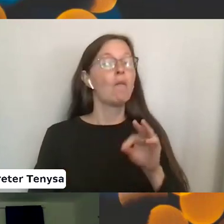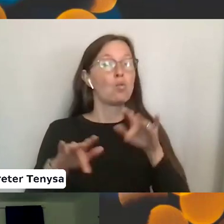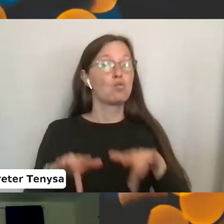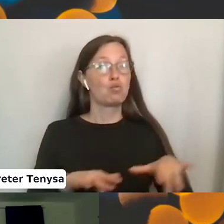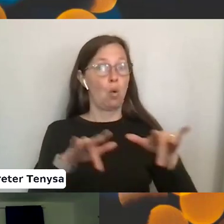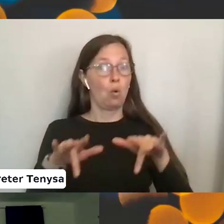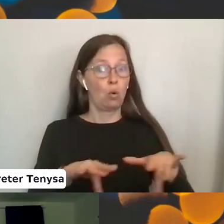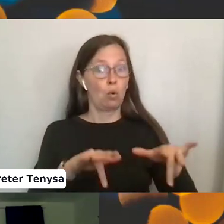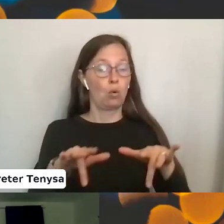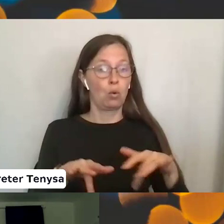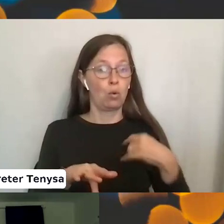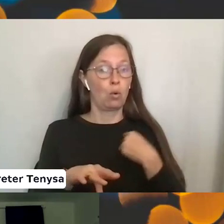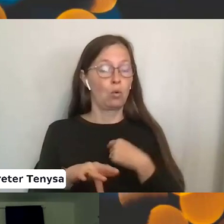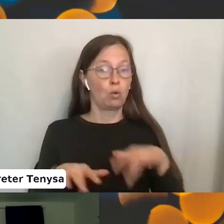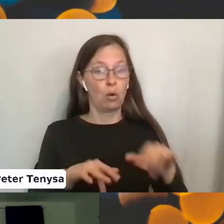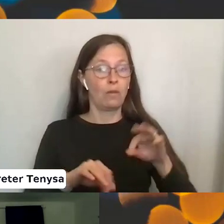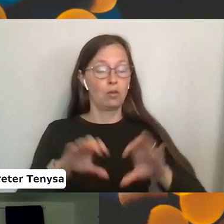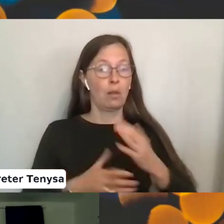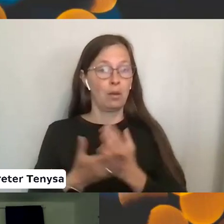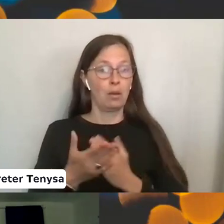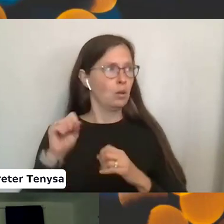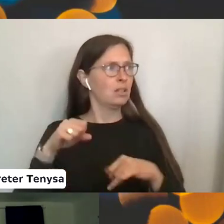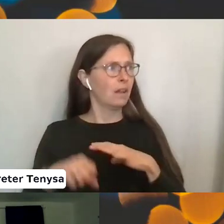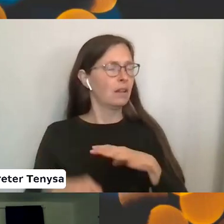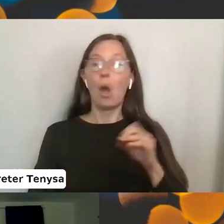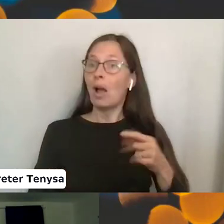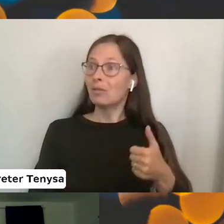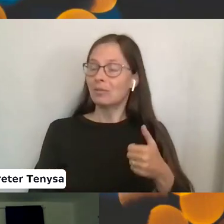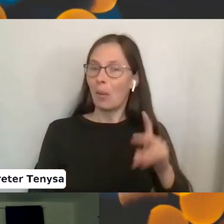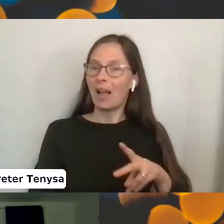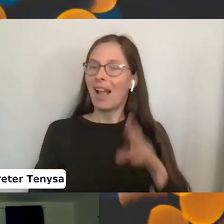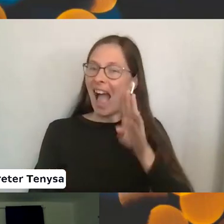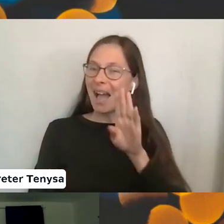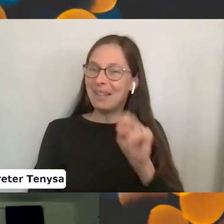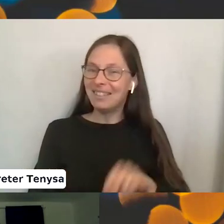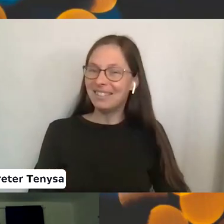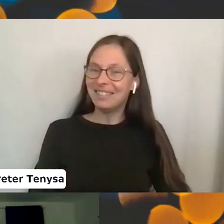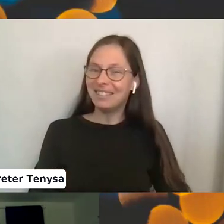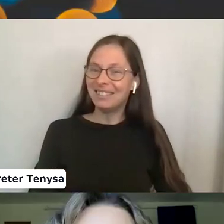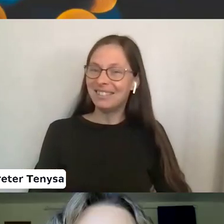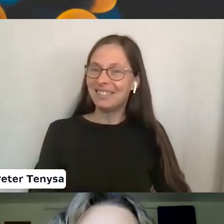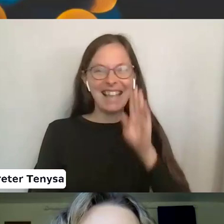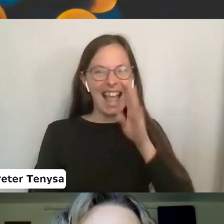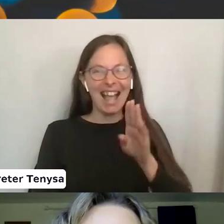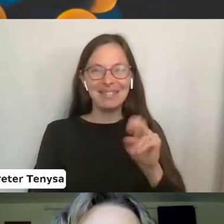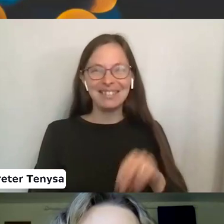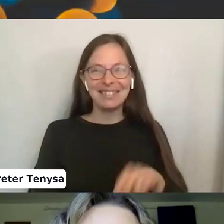Of the chatting part? Yeah, that's fine. Okay. Hi, Ben. Hi, Ben. Here we